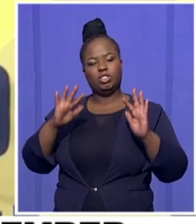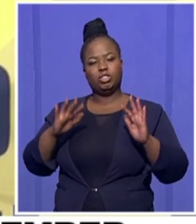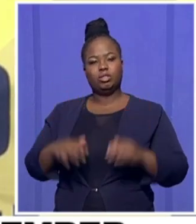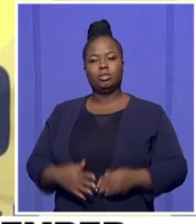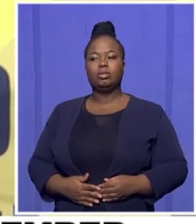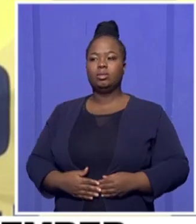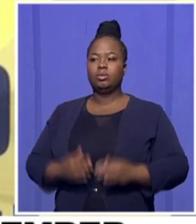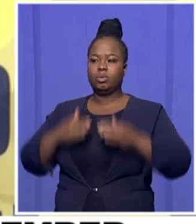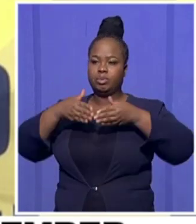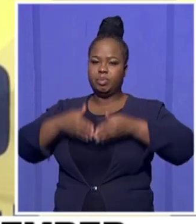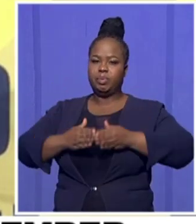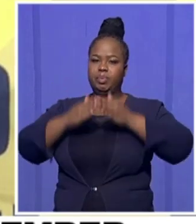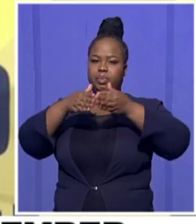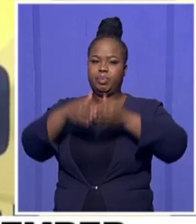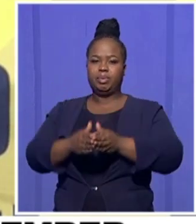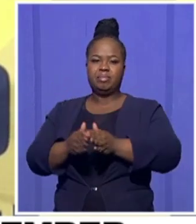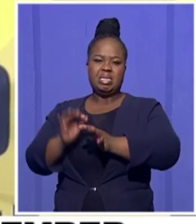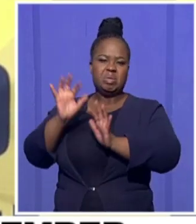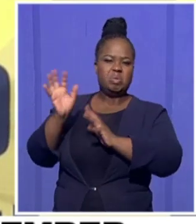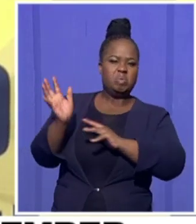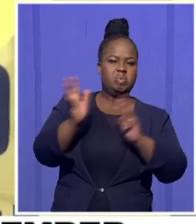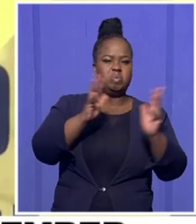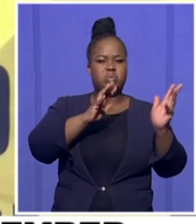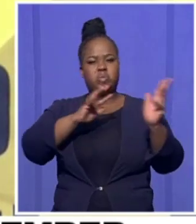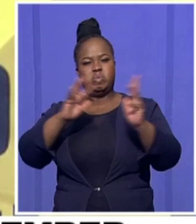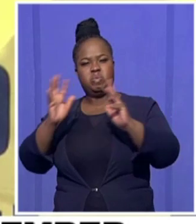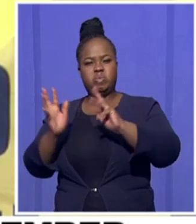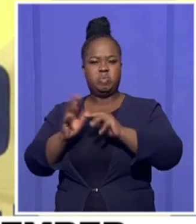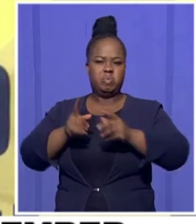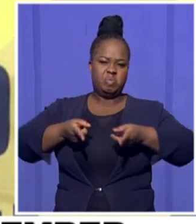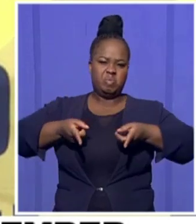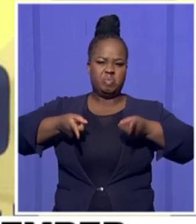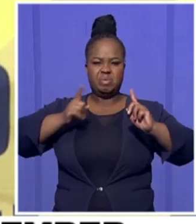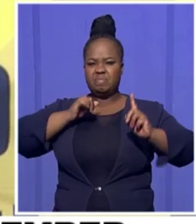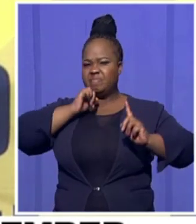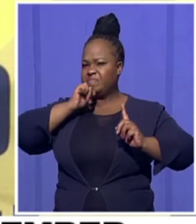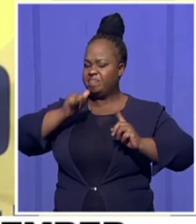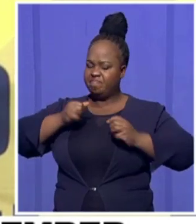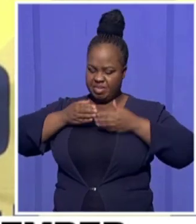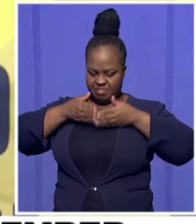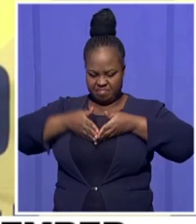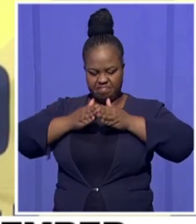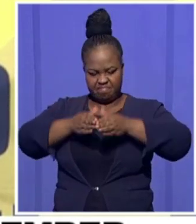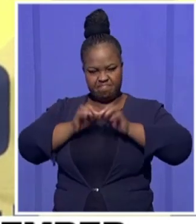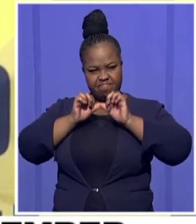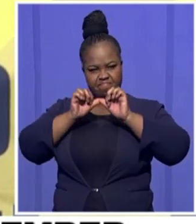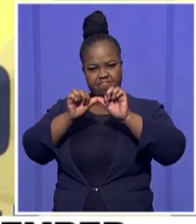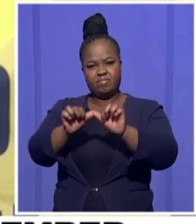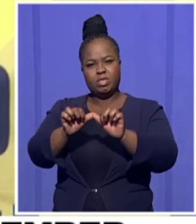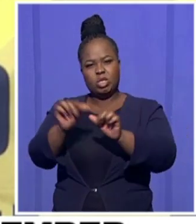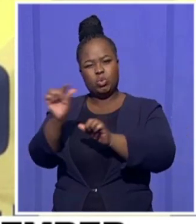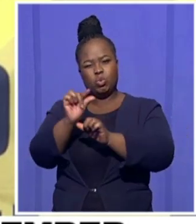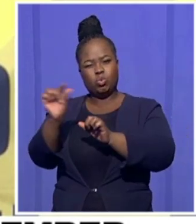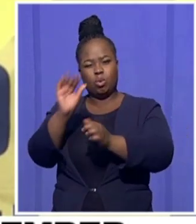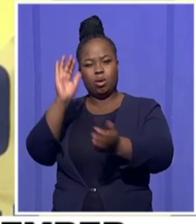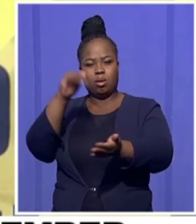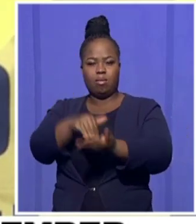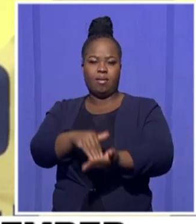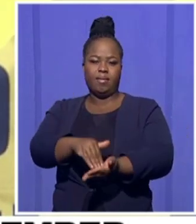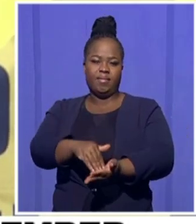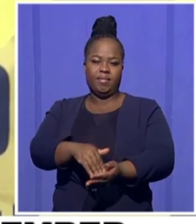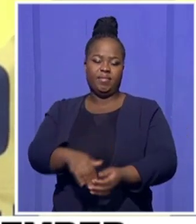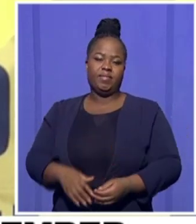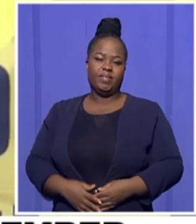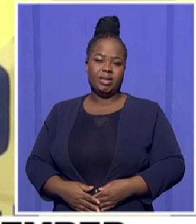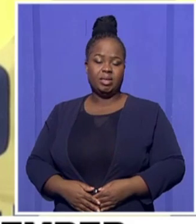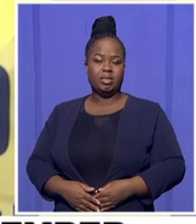ship has weathered every wreck. The prize we sought is almost won. The port